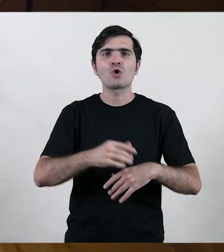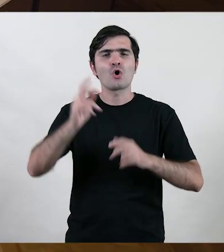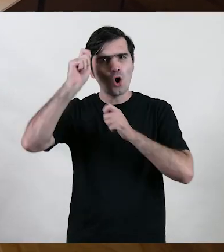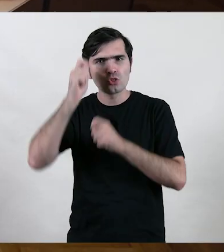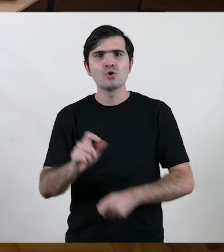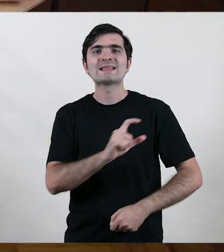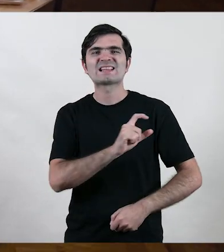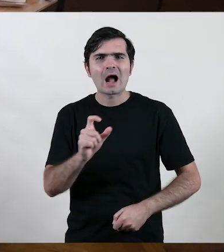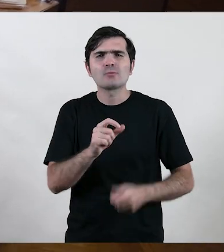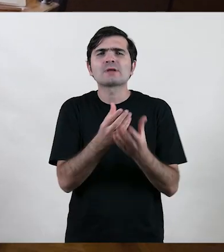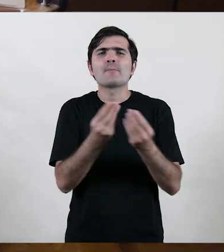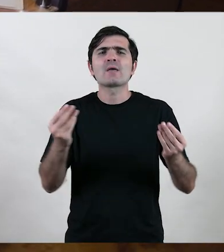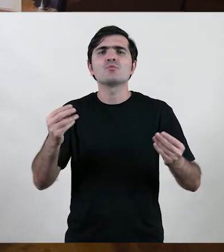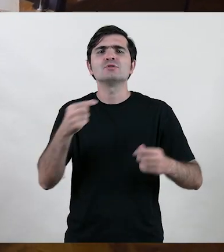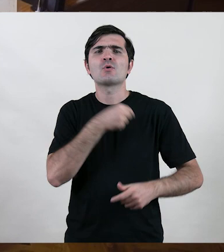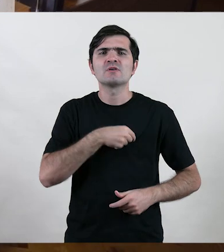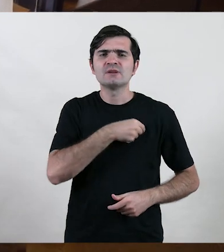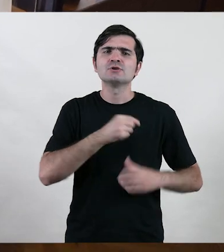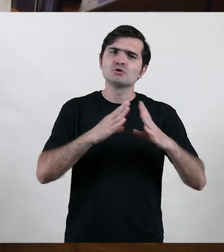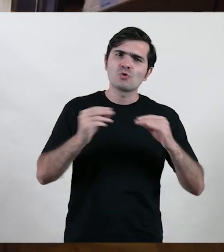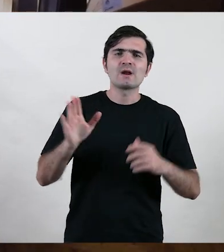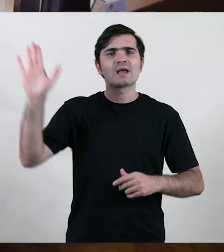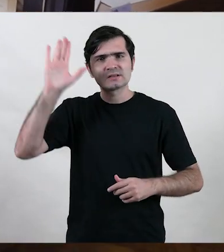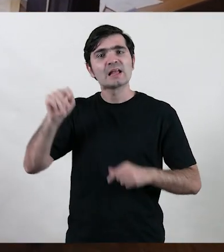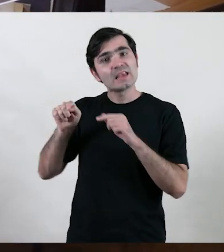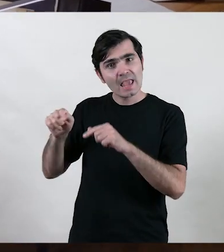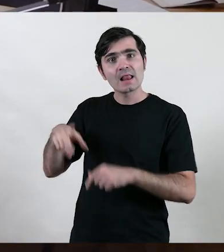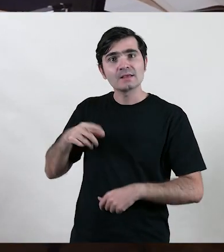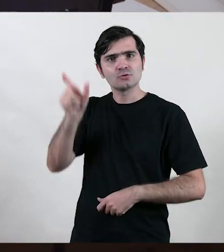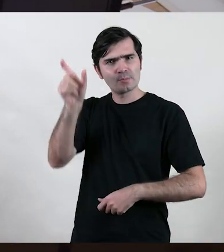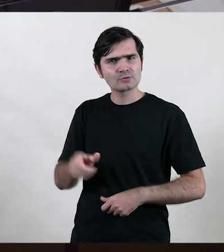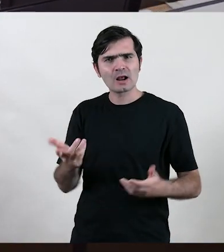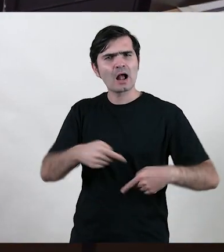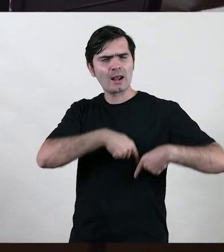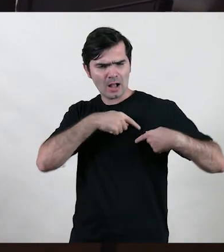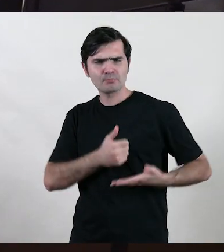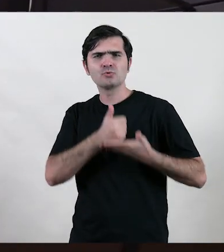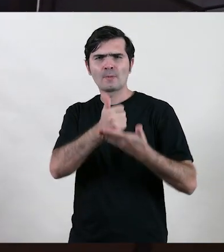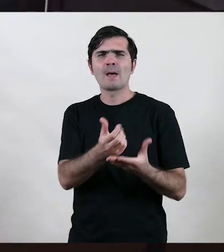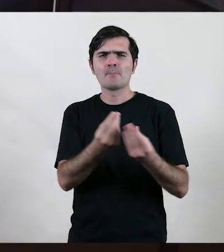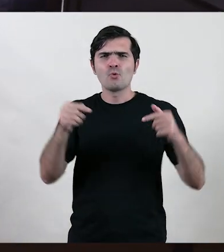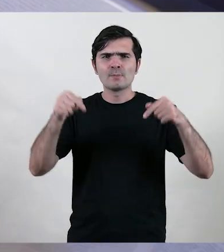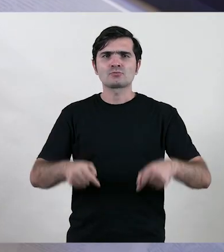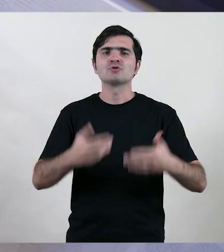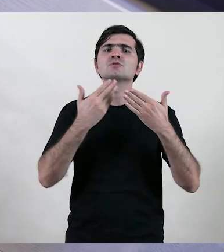museum, providing visitors with an impressive array of documents and personal collections.